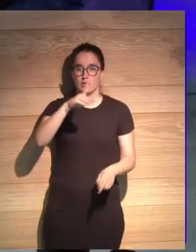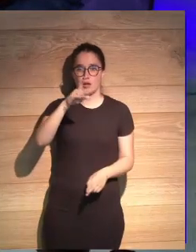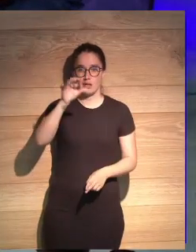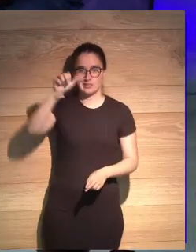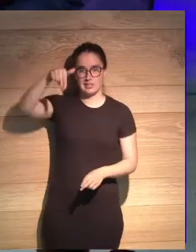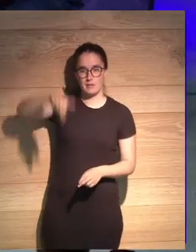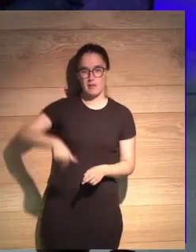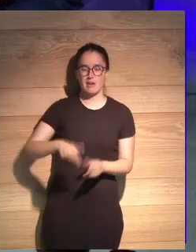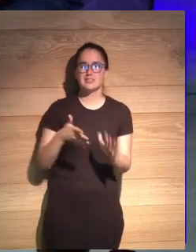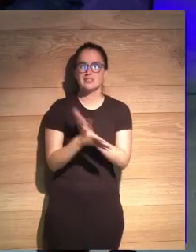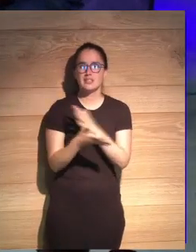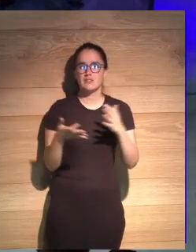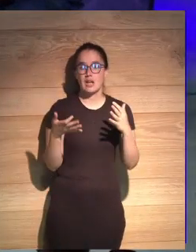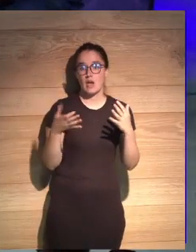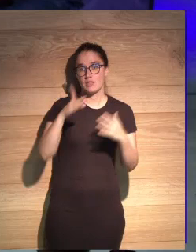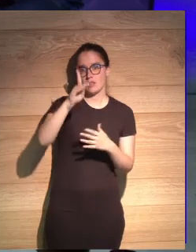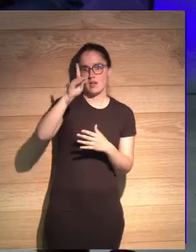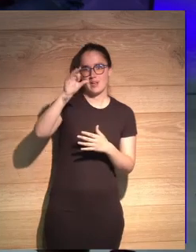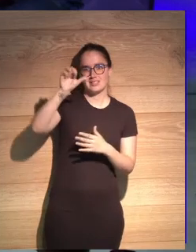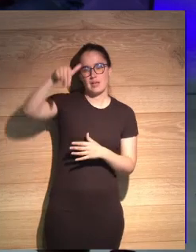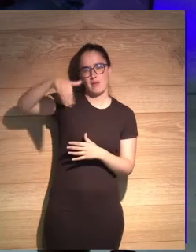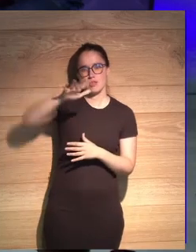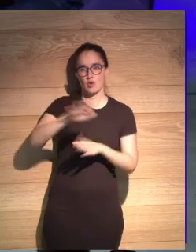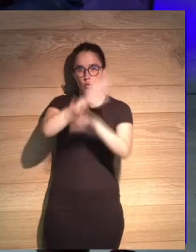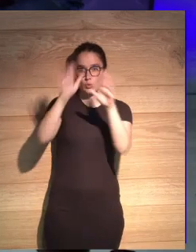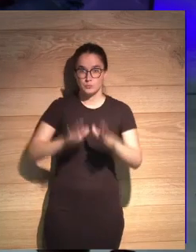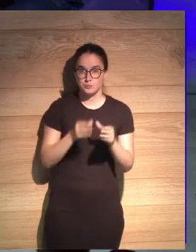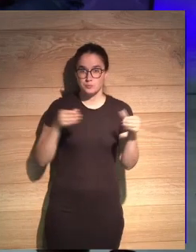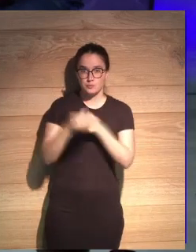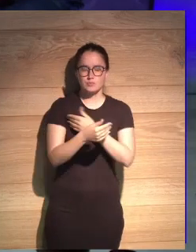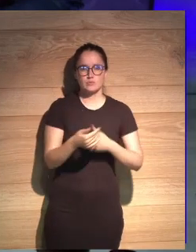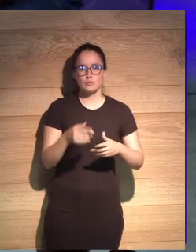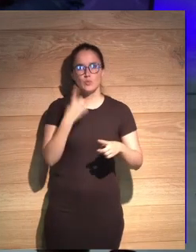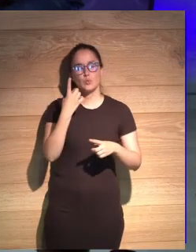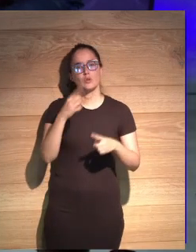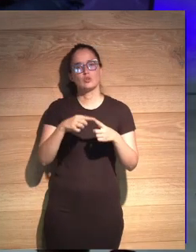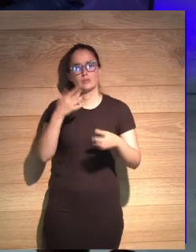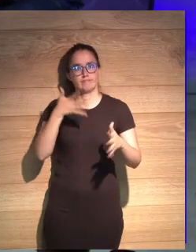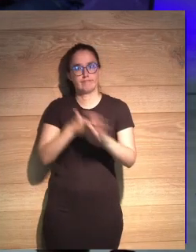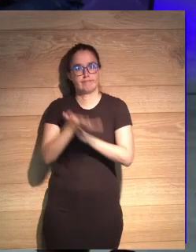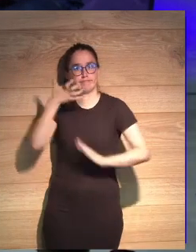wrong. Yeah, there's one thing we have in the health field is